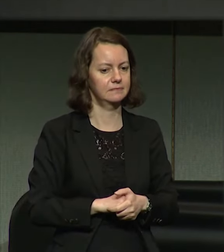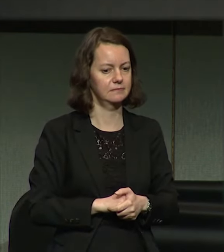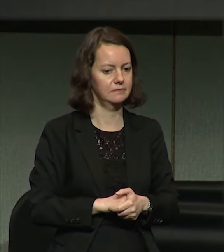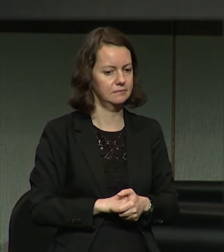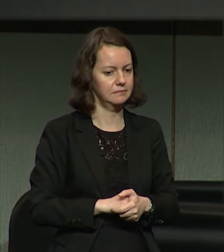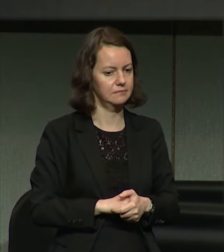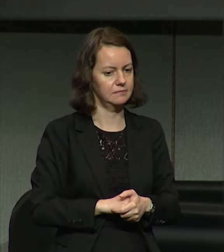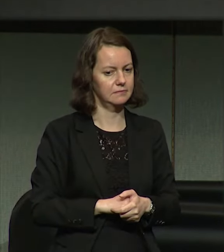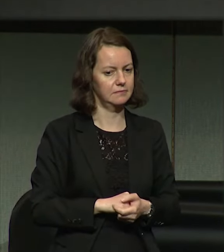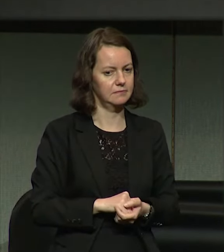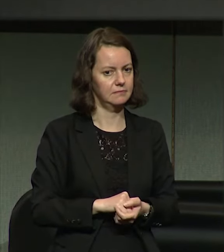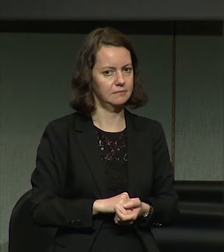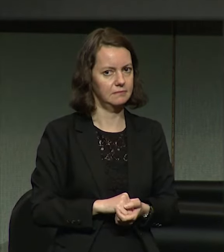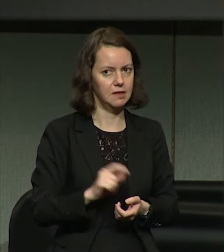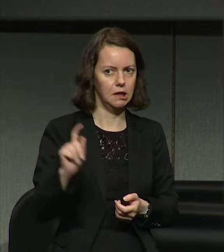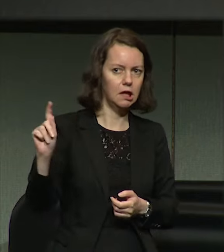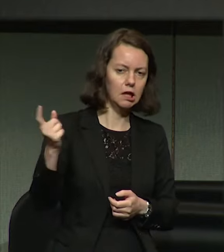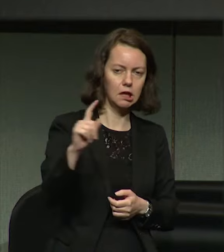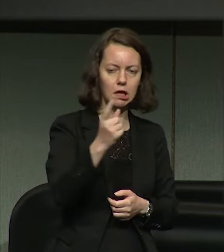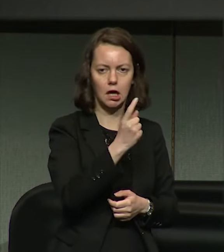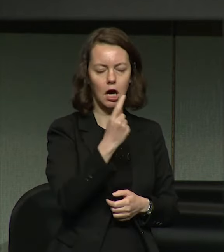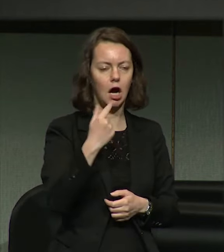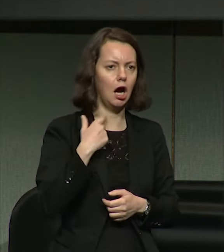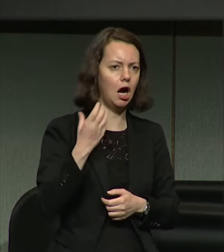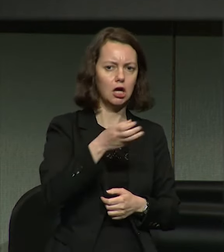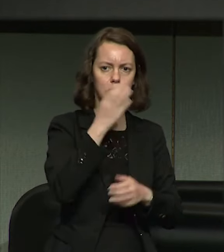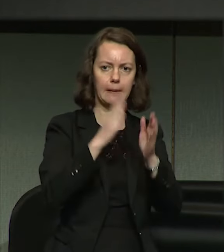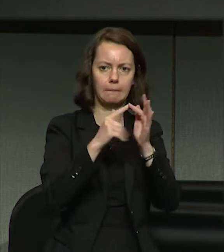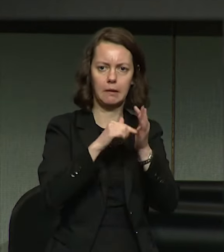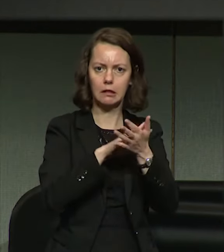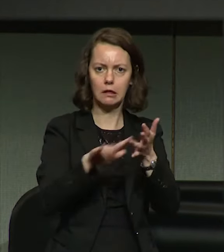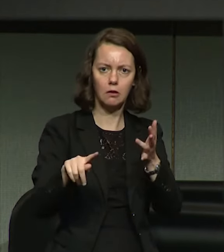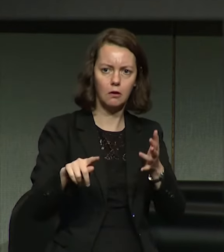Hooper would sometimes stumble in telling me that he'd been drinking metho,